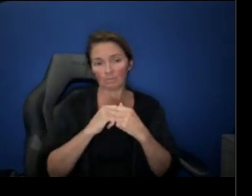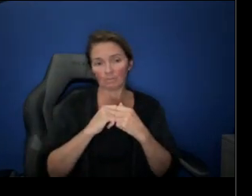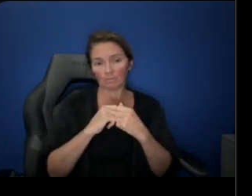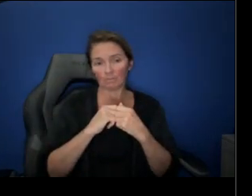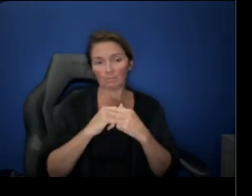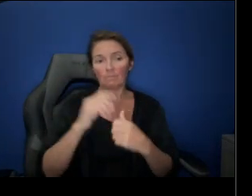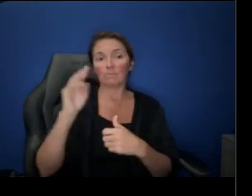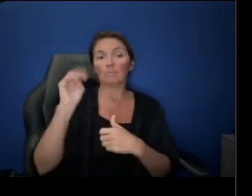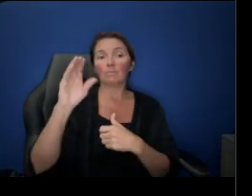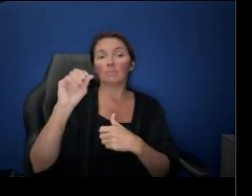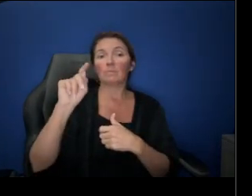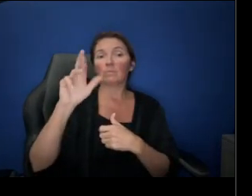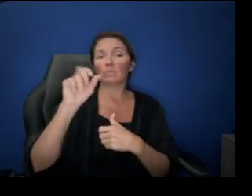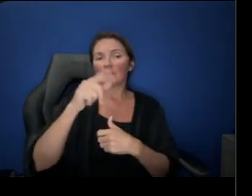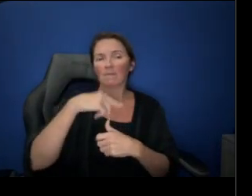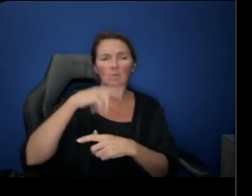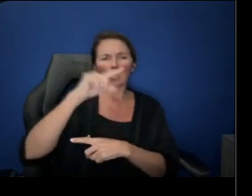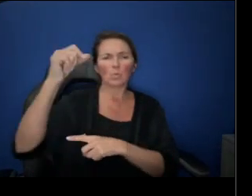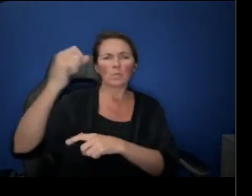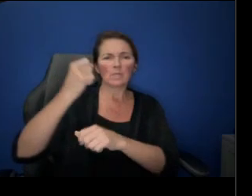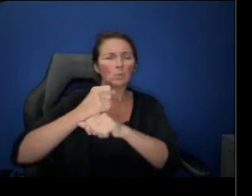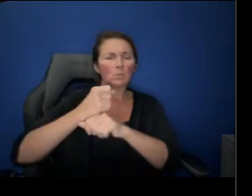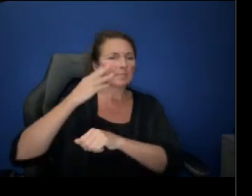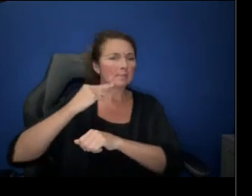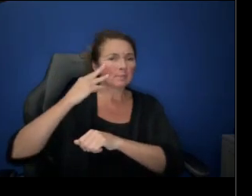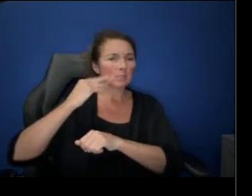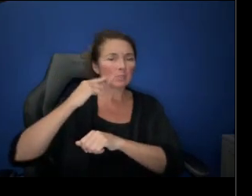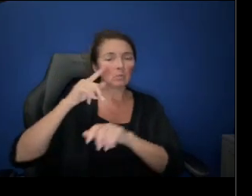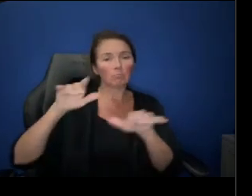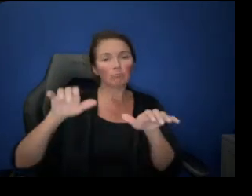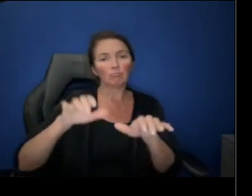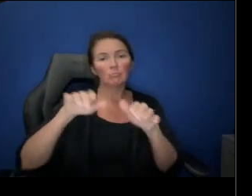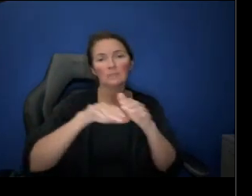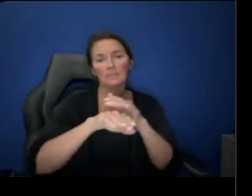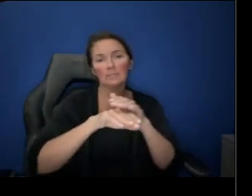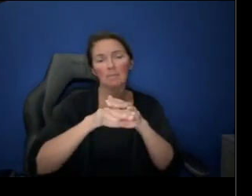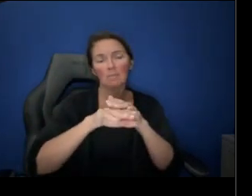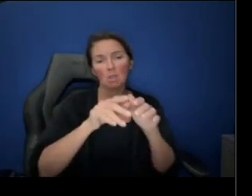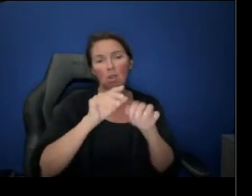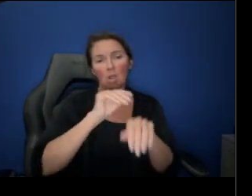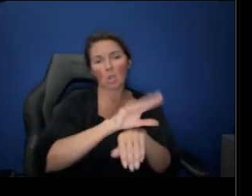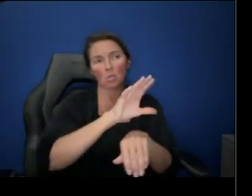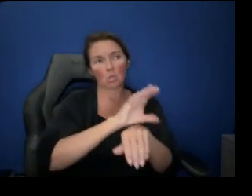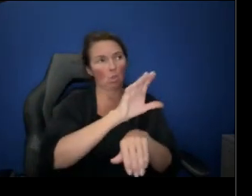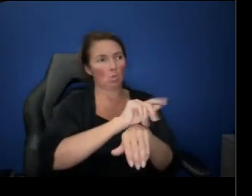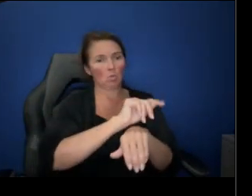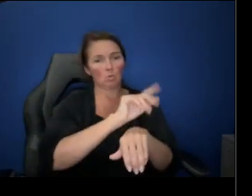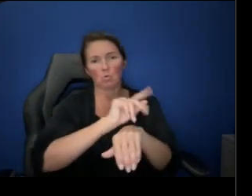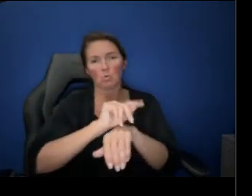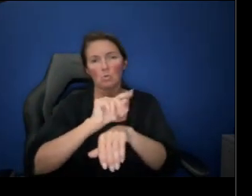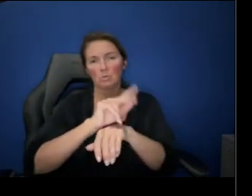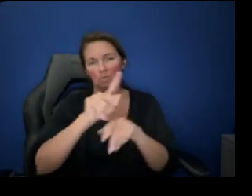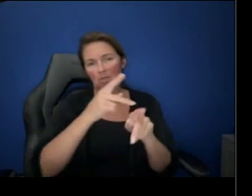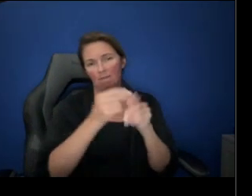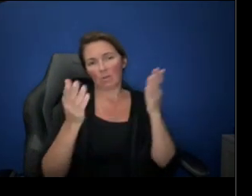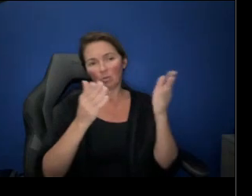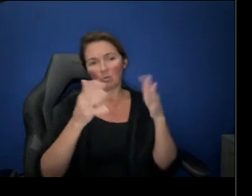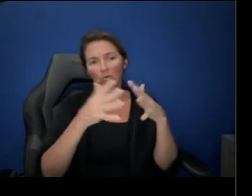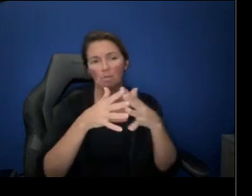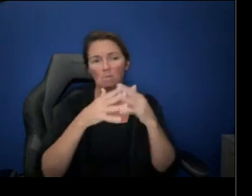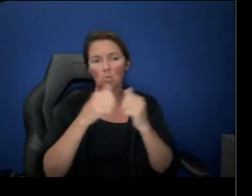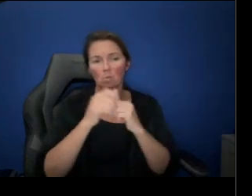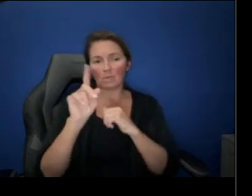Mr. Contreras has 20 years of experience performing accessibility consulting services, Americans